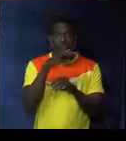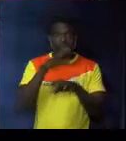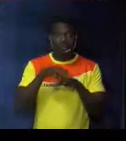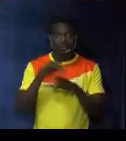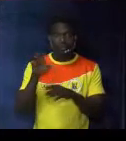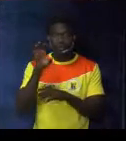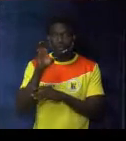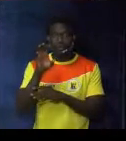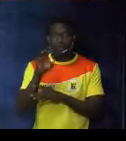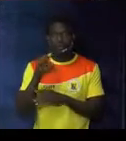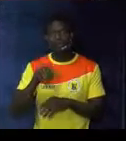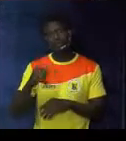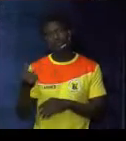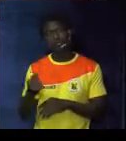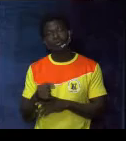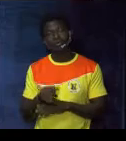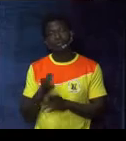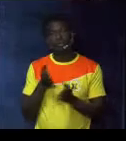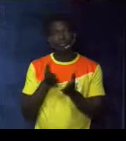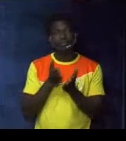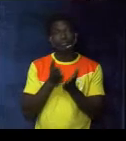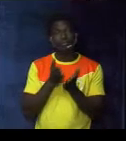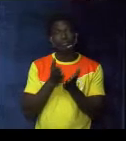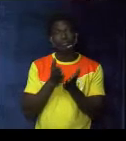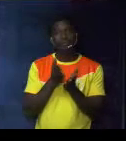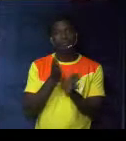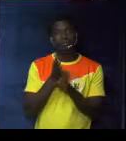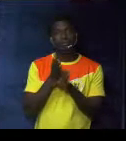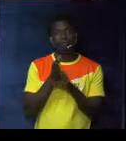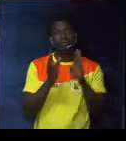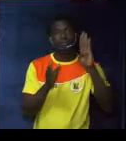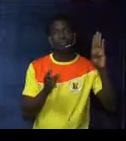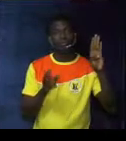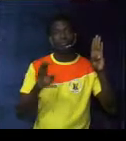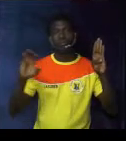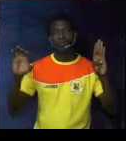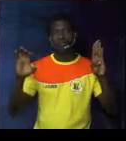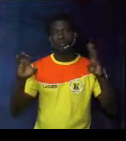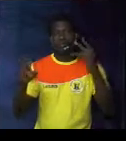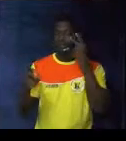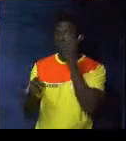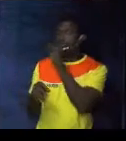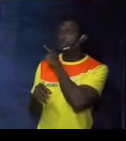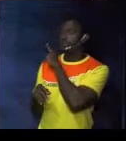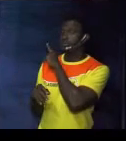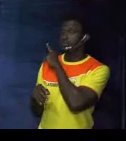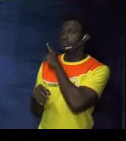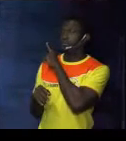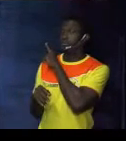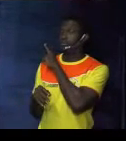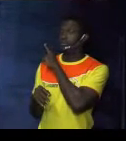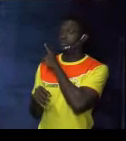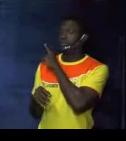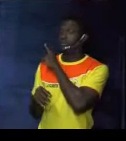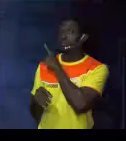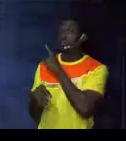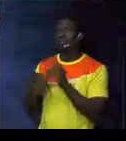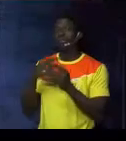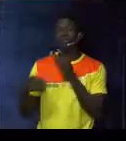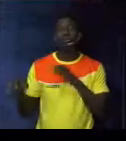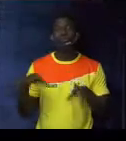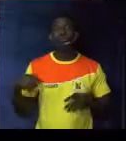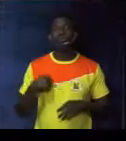circle. Let's take a look at another one. The line BC. Look at the line that connects BC